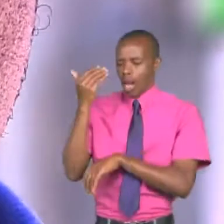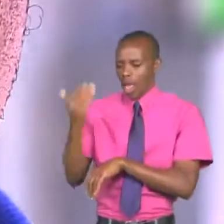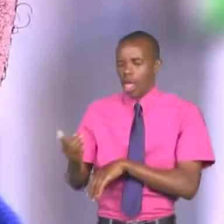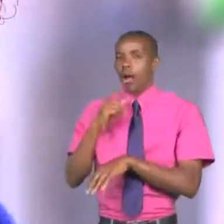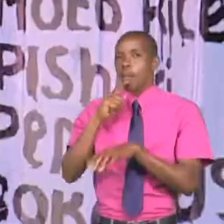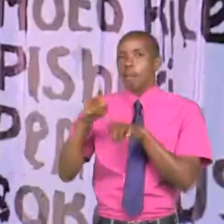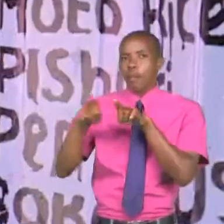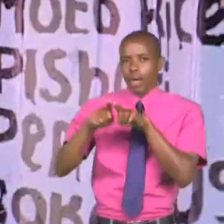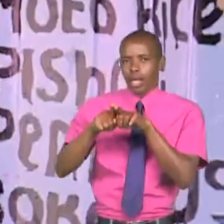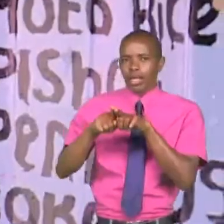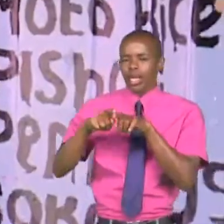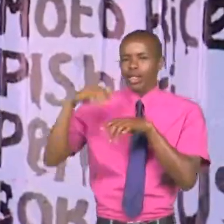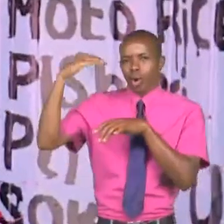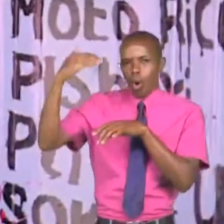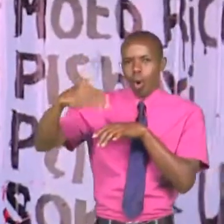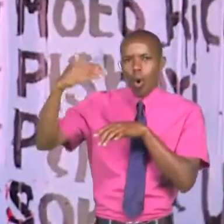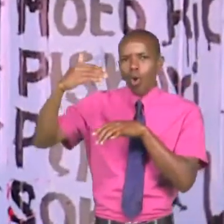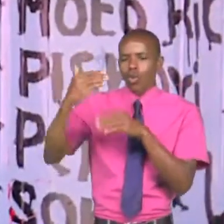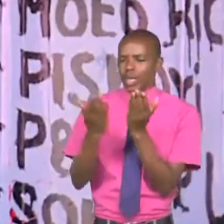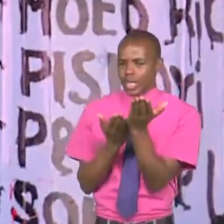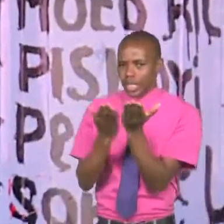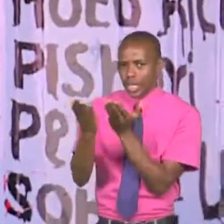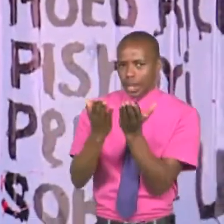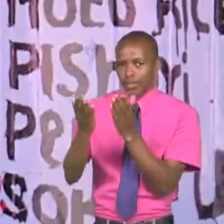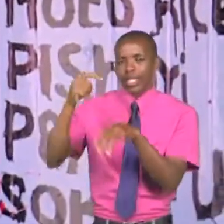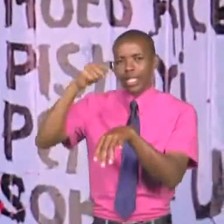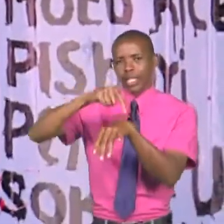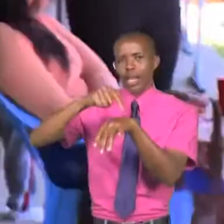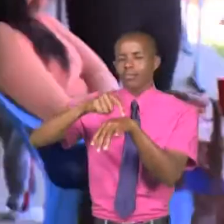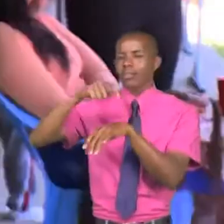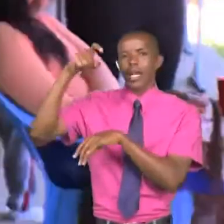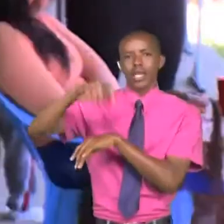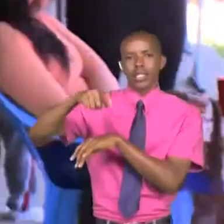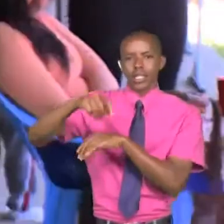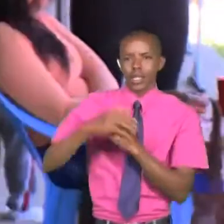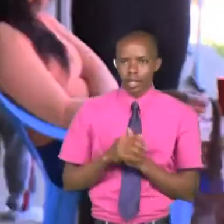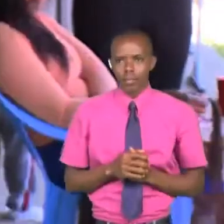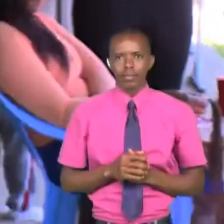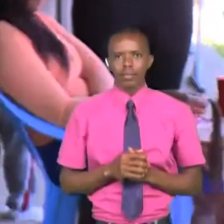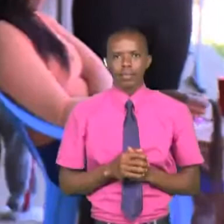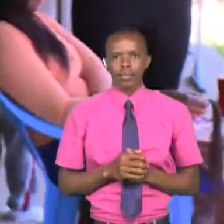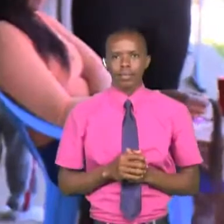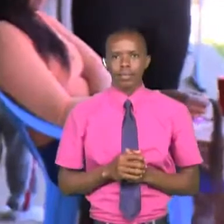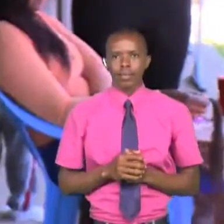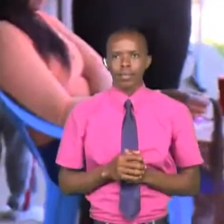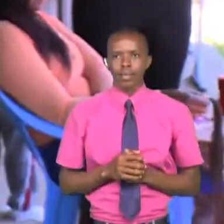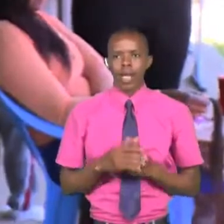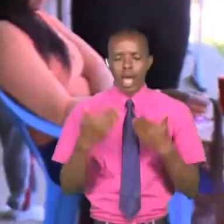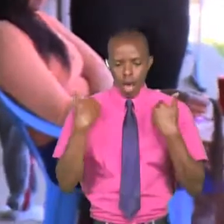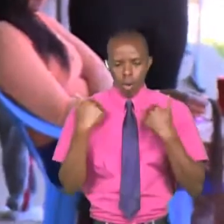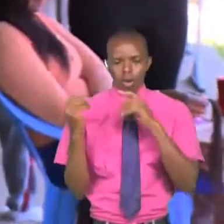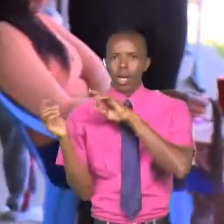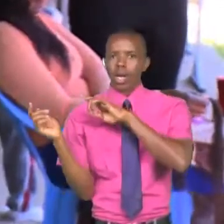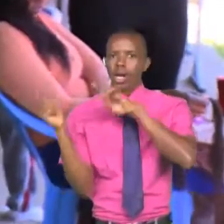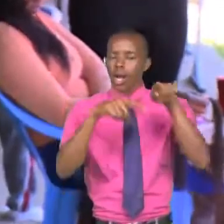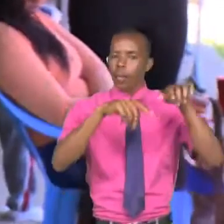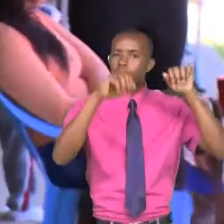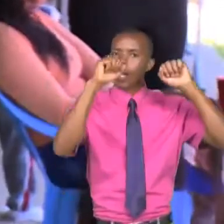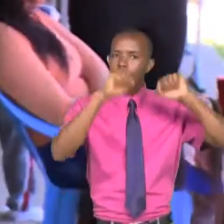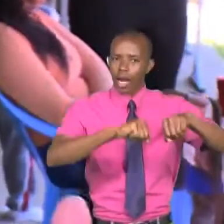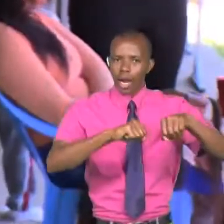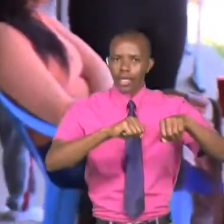Frederick is always at his service whenever necessary. A customer anaweza kuja na